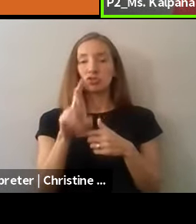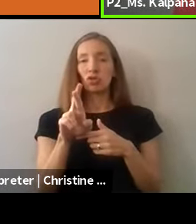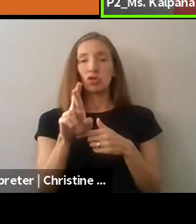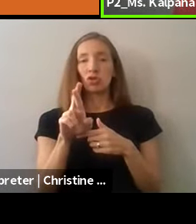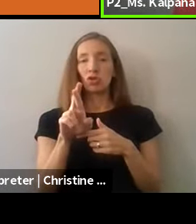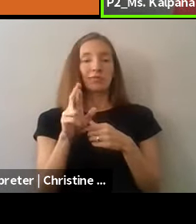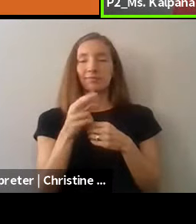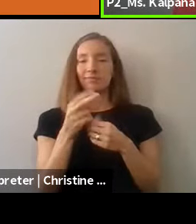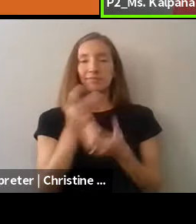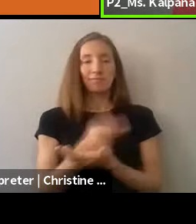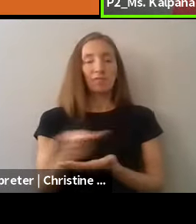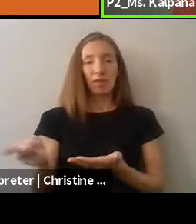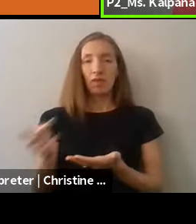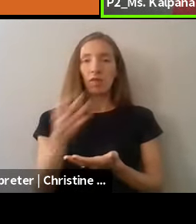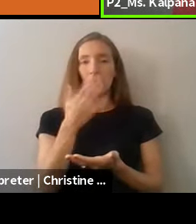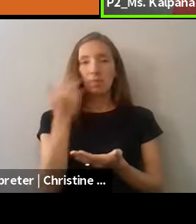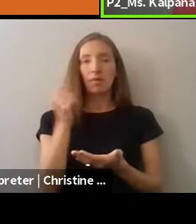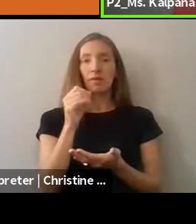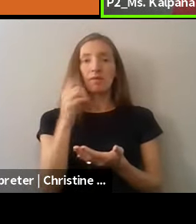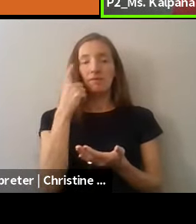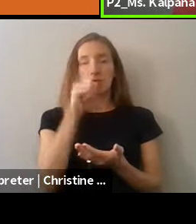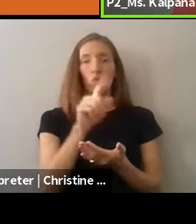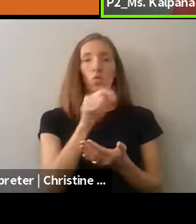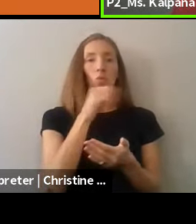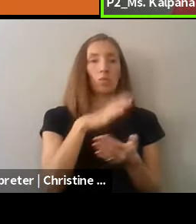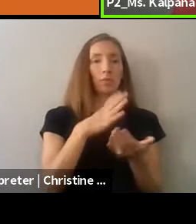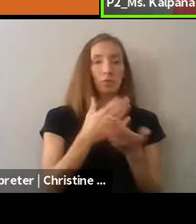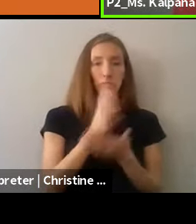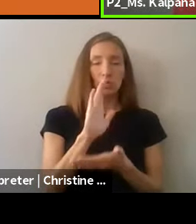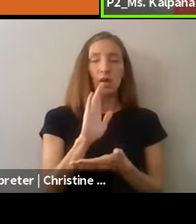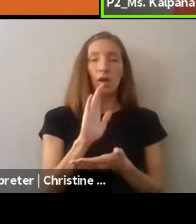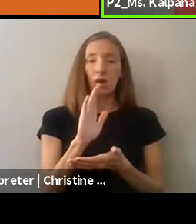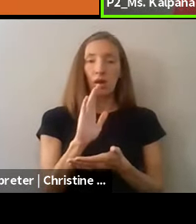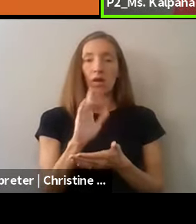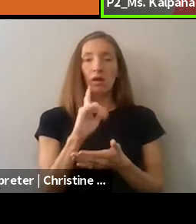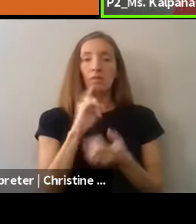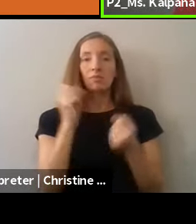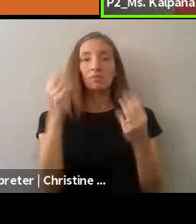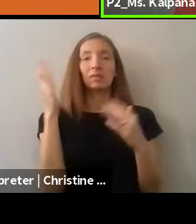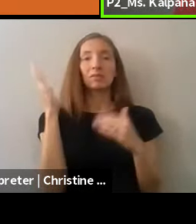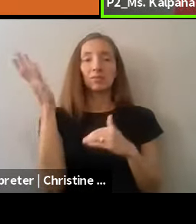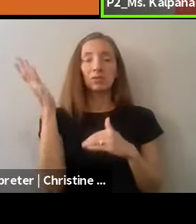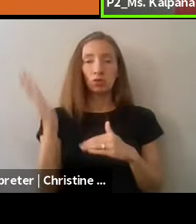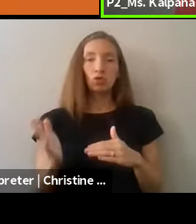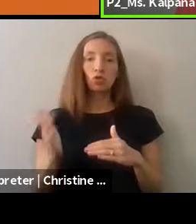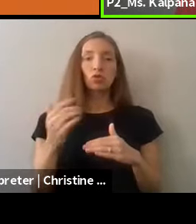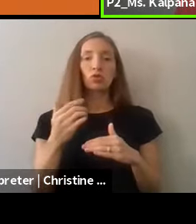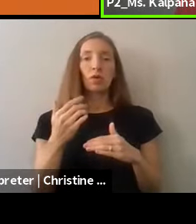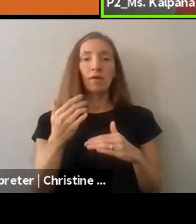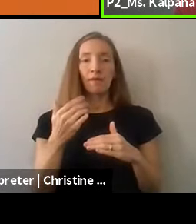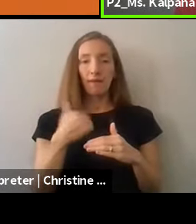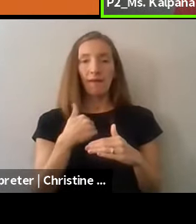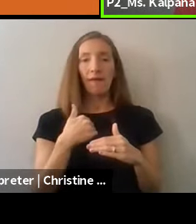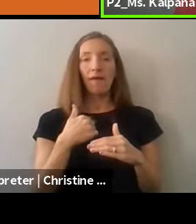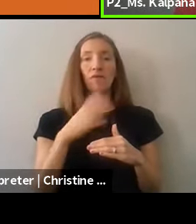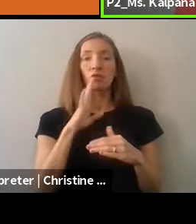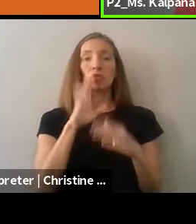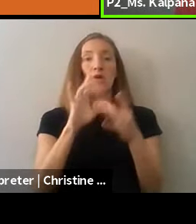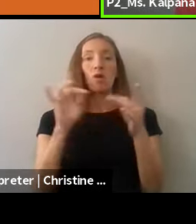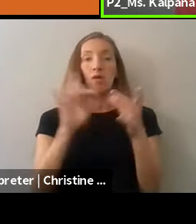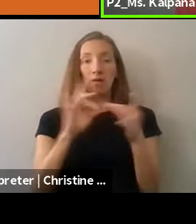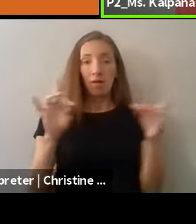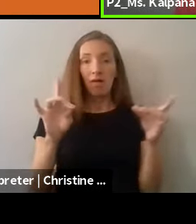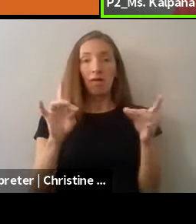Many speakers have talked about policies and actions, but the UN database gender tracker